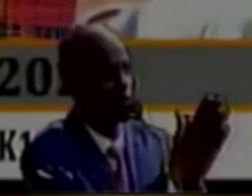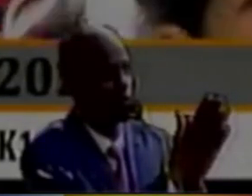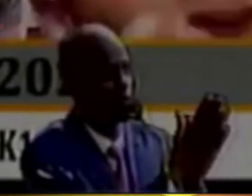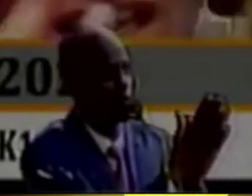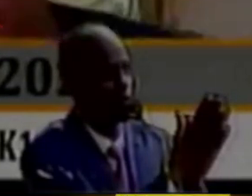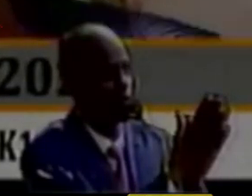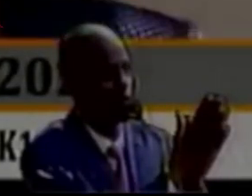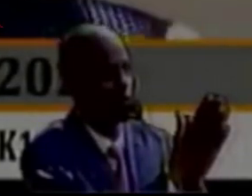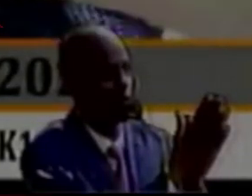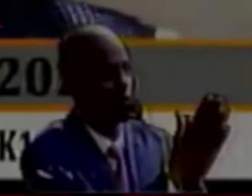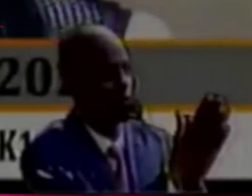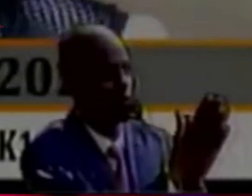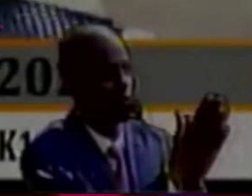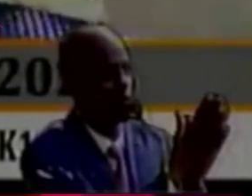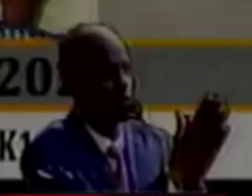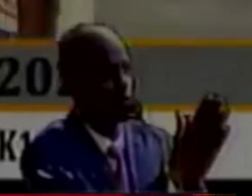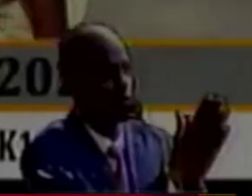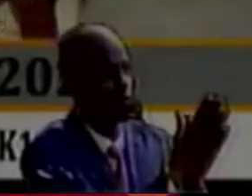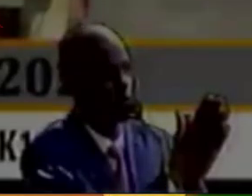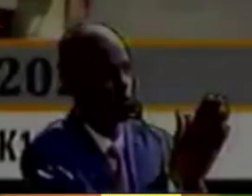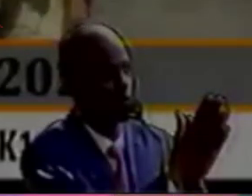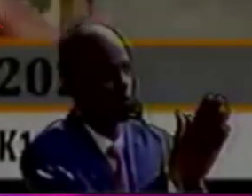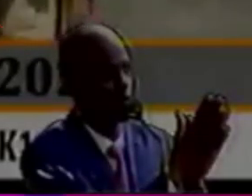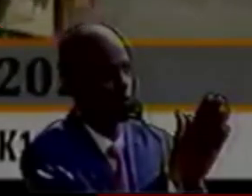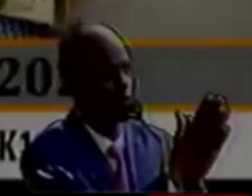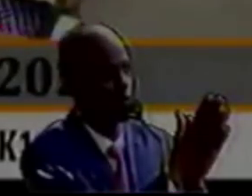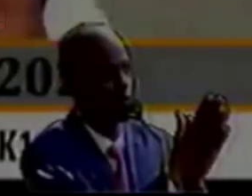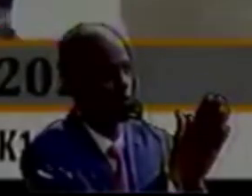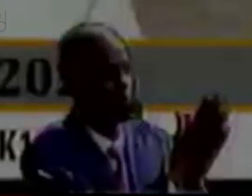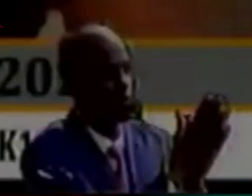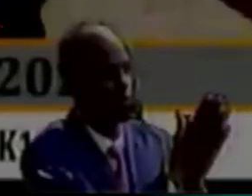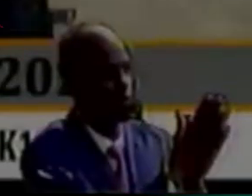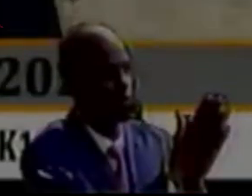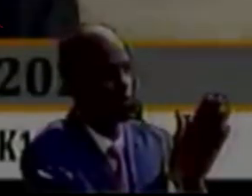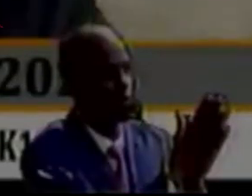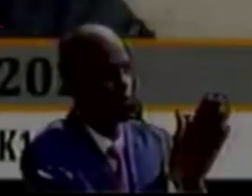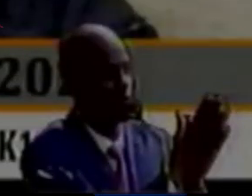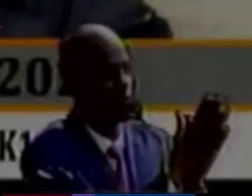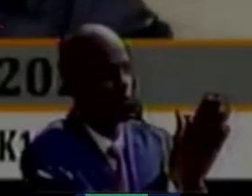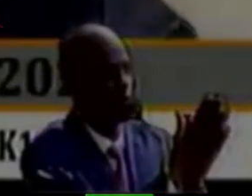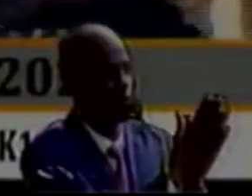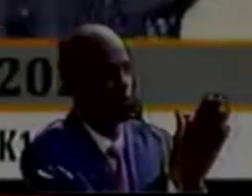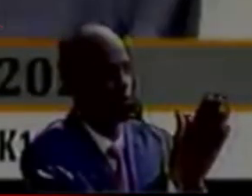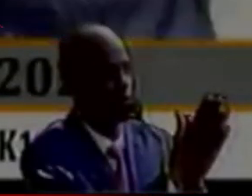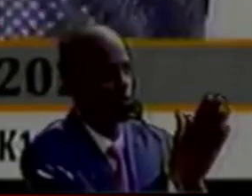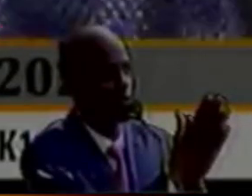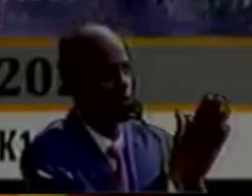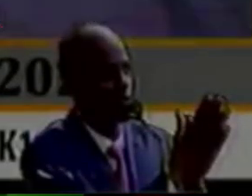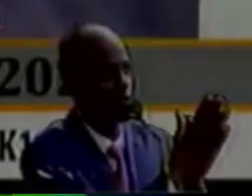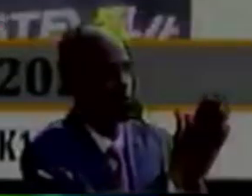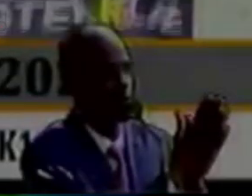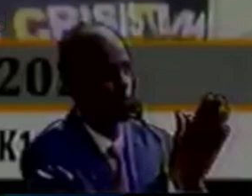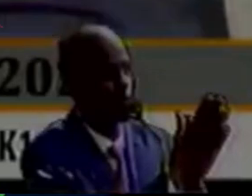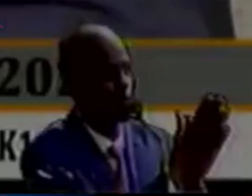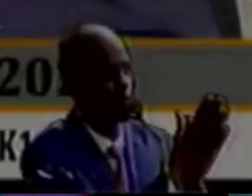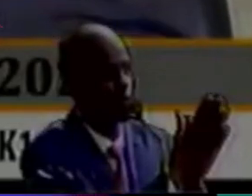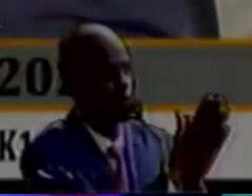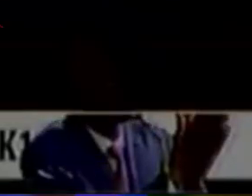tell people. And so K1, we were there. We saw it. I am telling you.